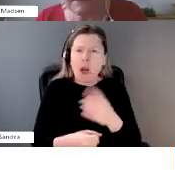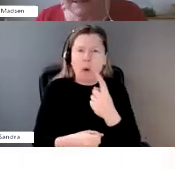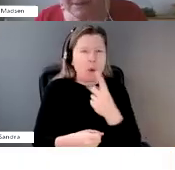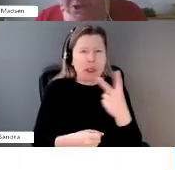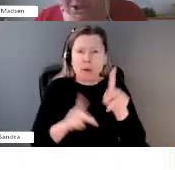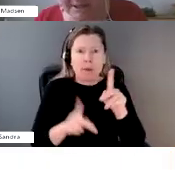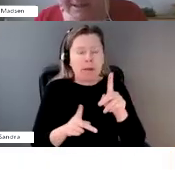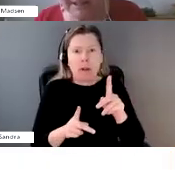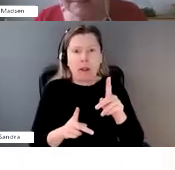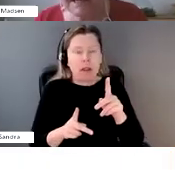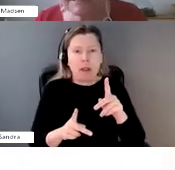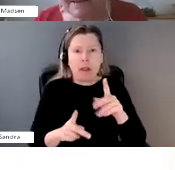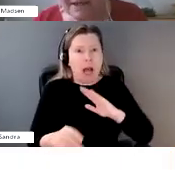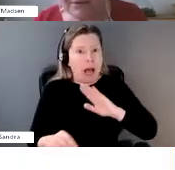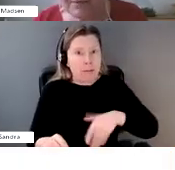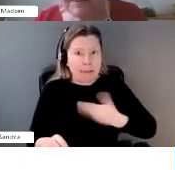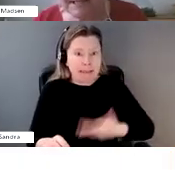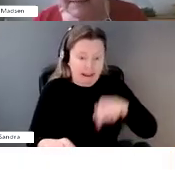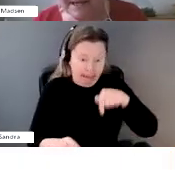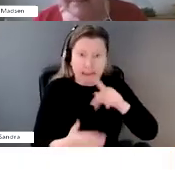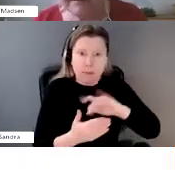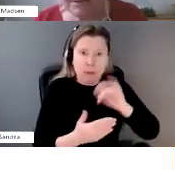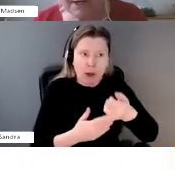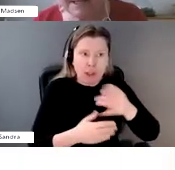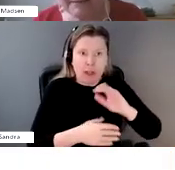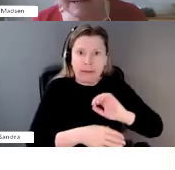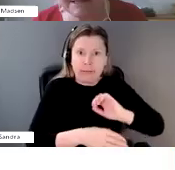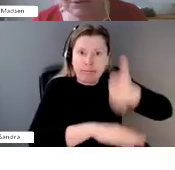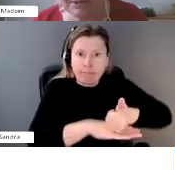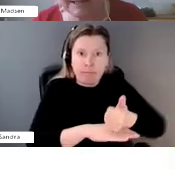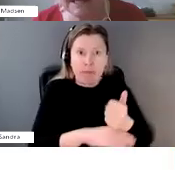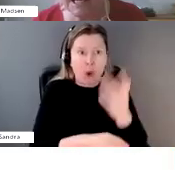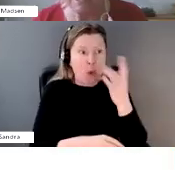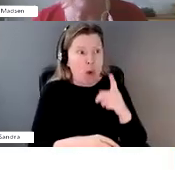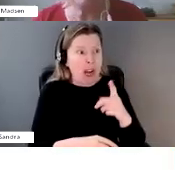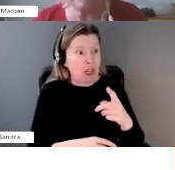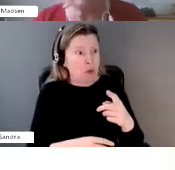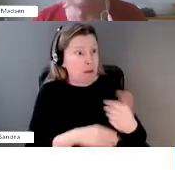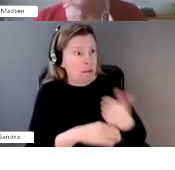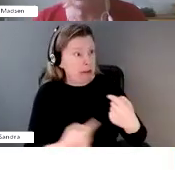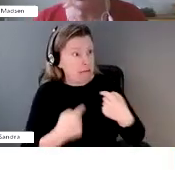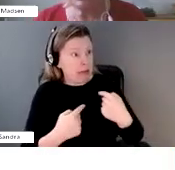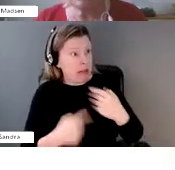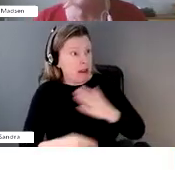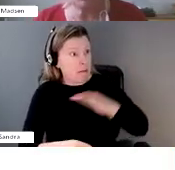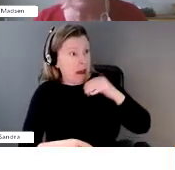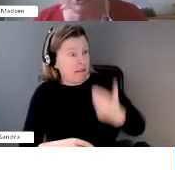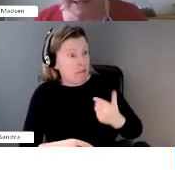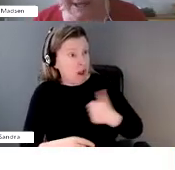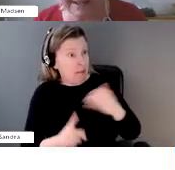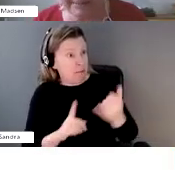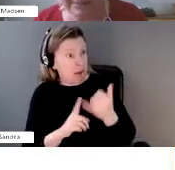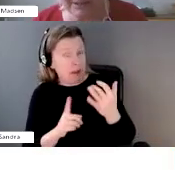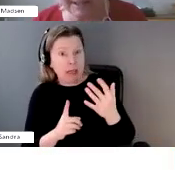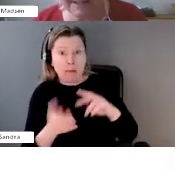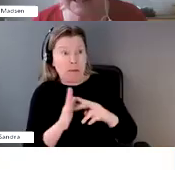upset about the project coming in because they thought it was because of them, that they were identified as bullying, and they would in turn be